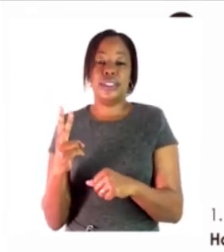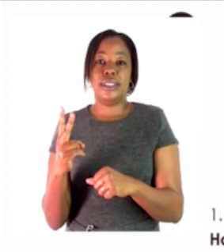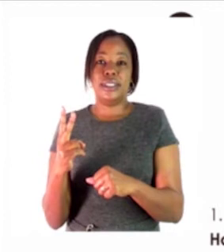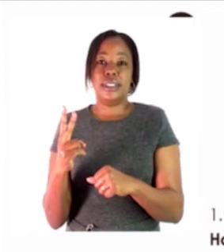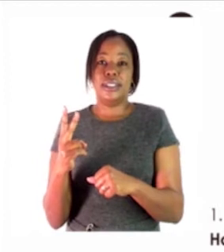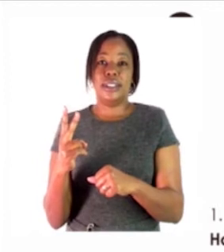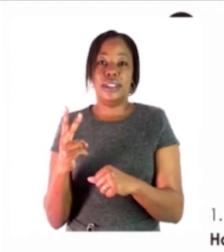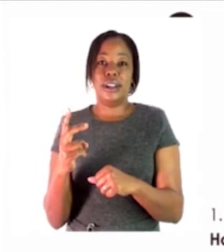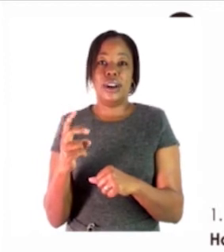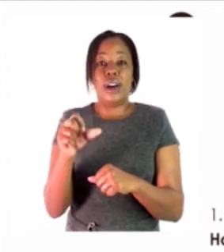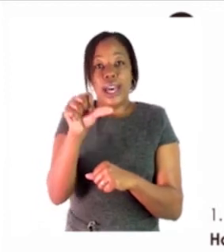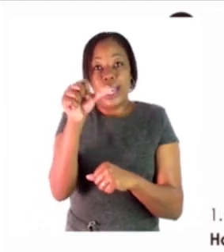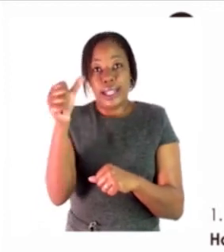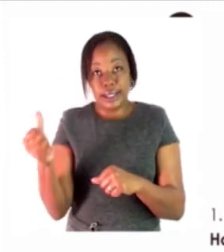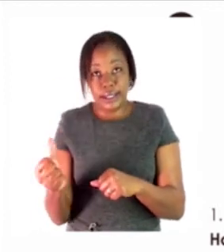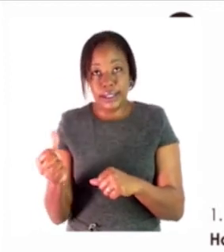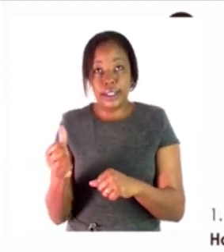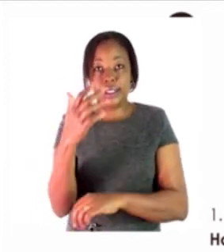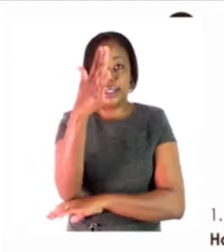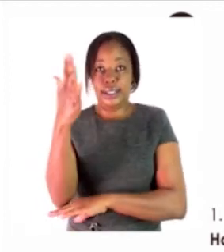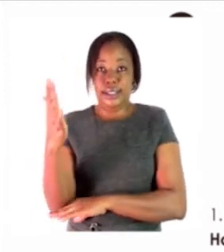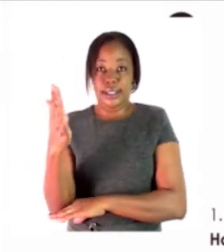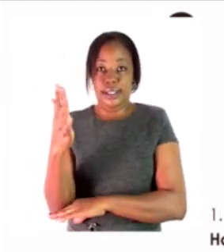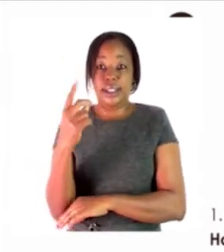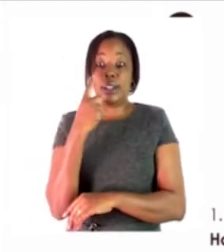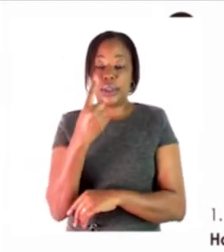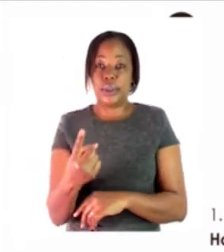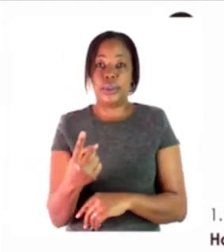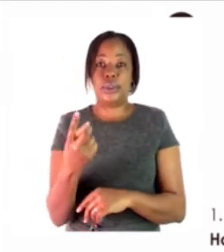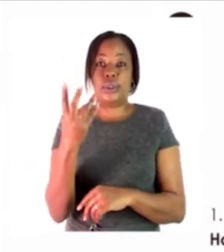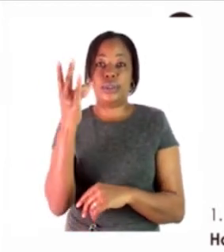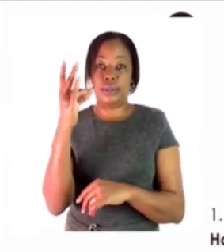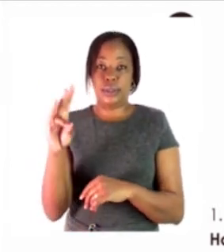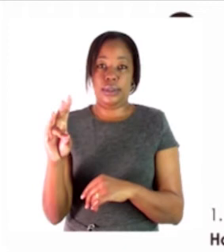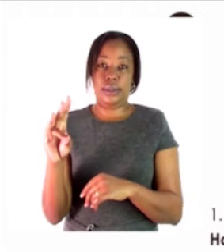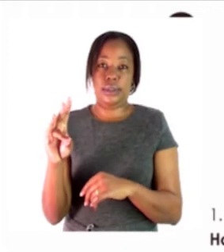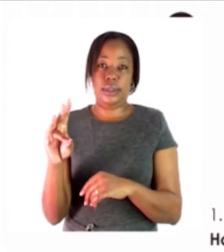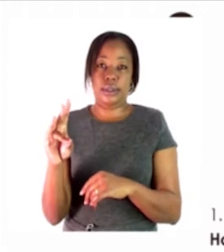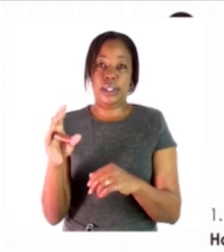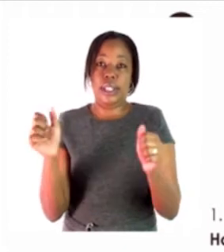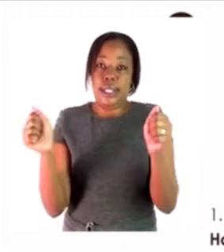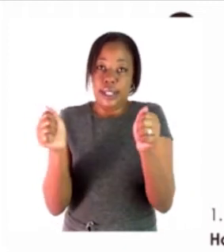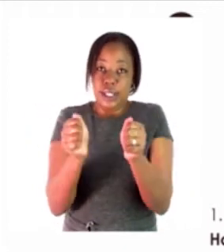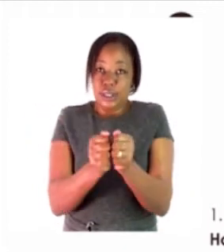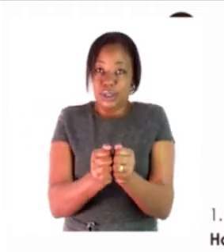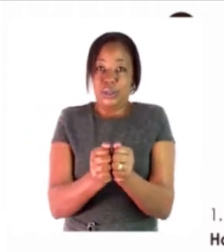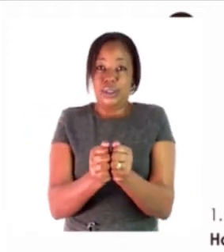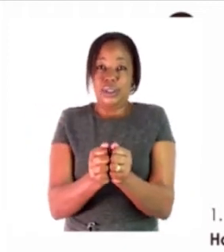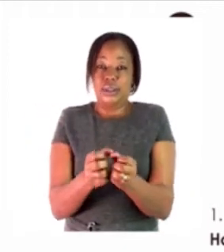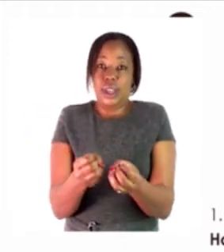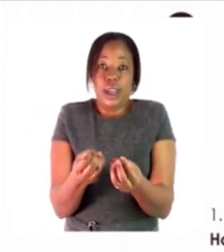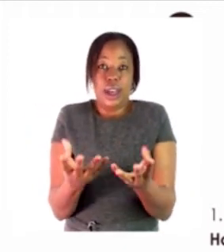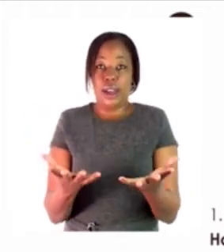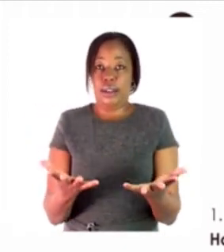tree. And on another tree, how many did you see? You saw 7. Now they are asking you, how